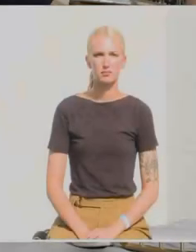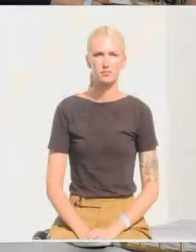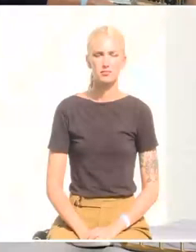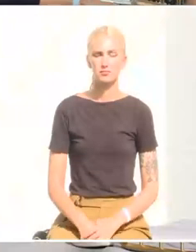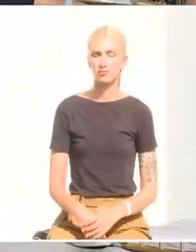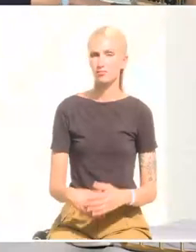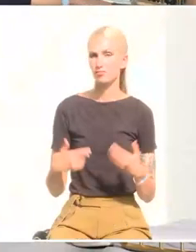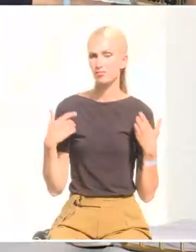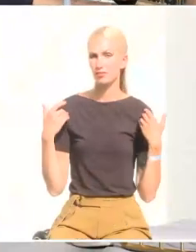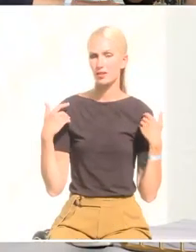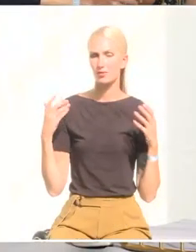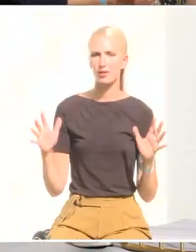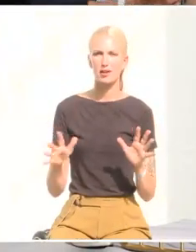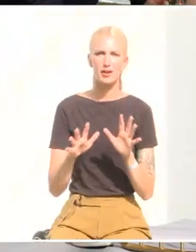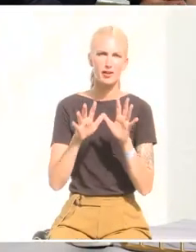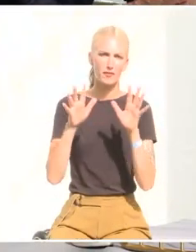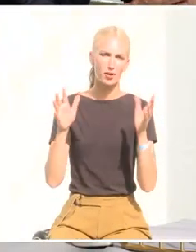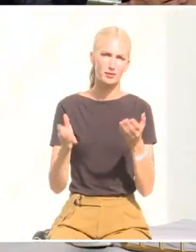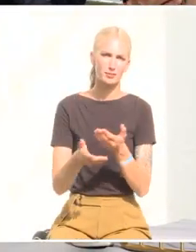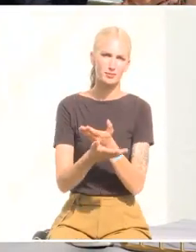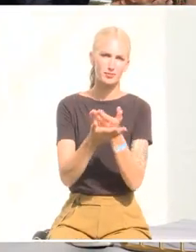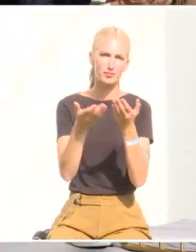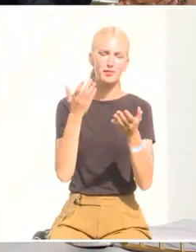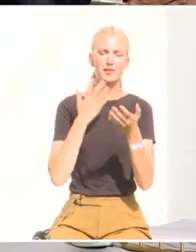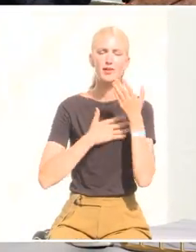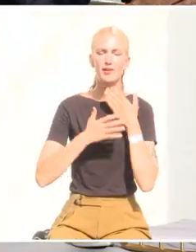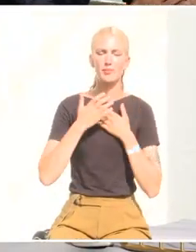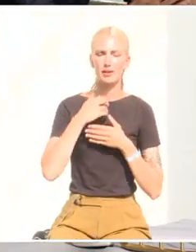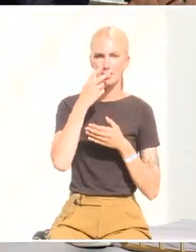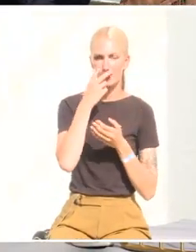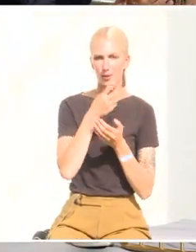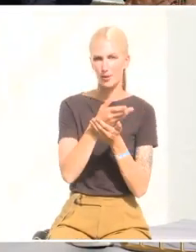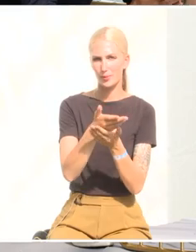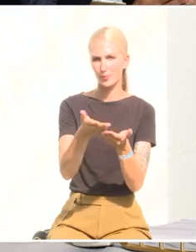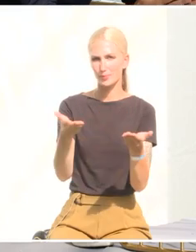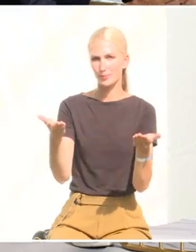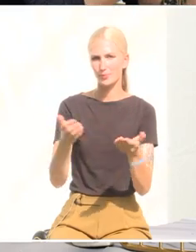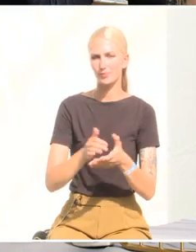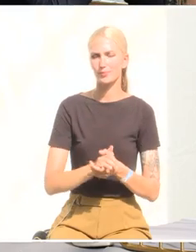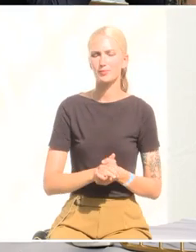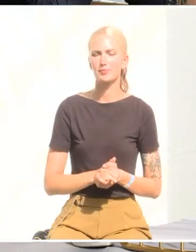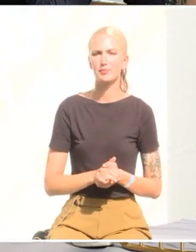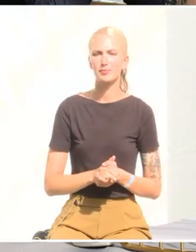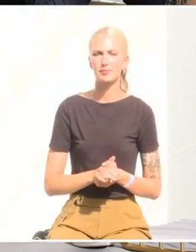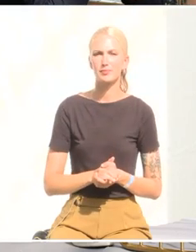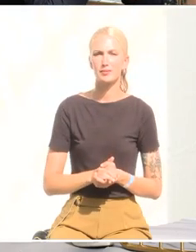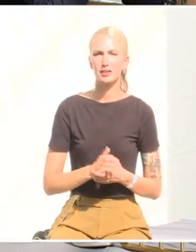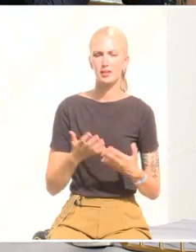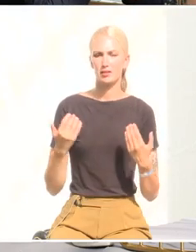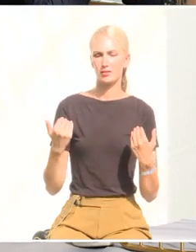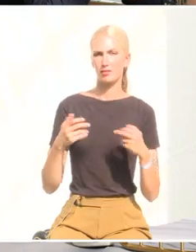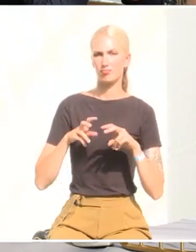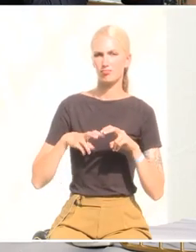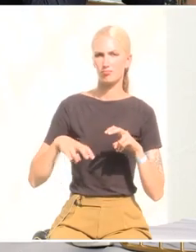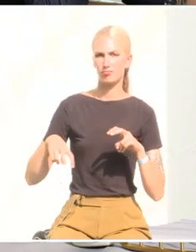Good afternoon, everybody. Nice to see all of you here. And to with this very important panel discussion